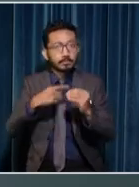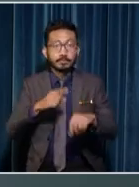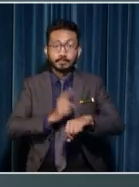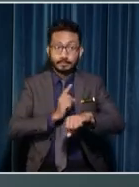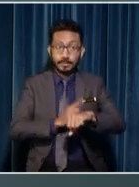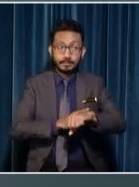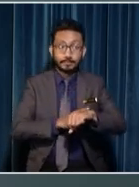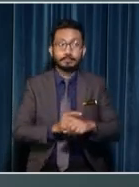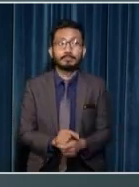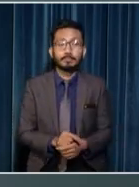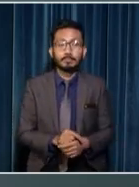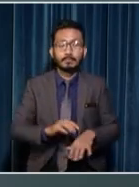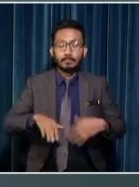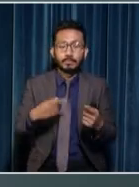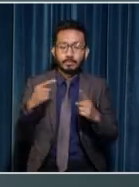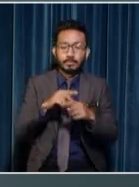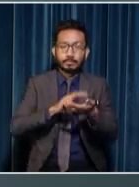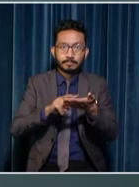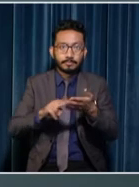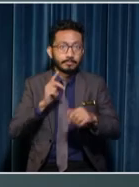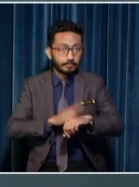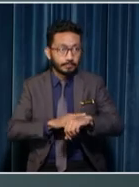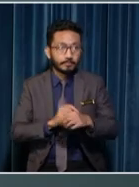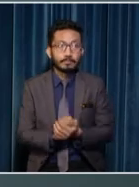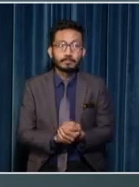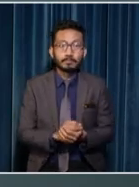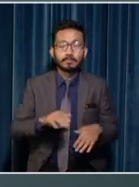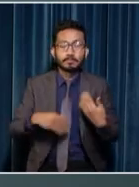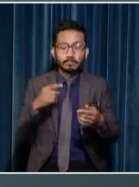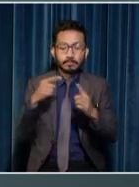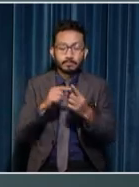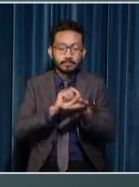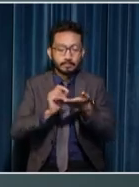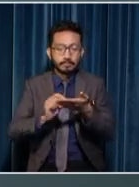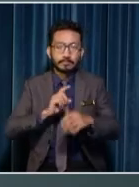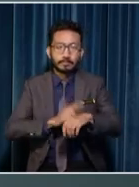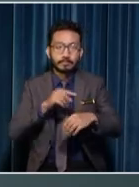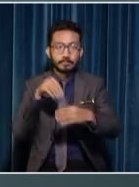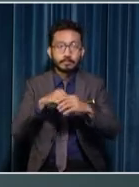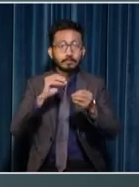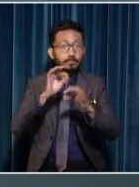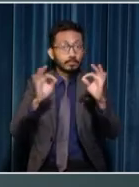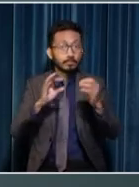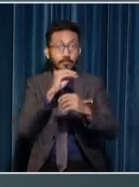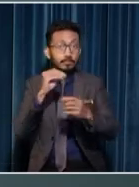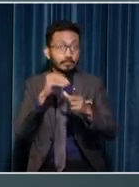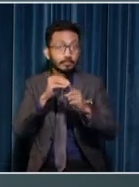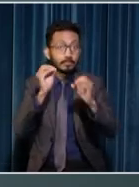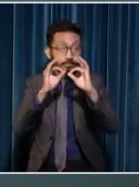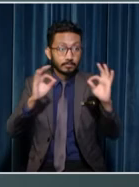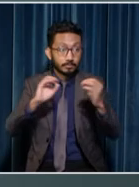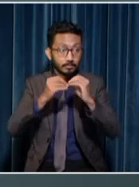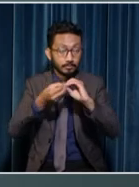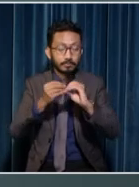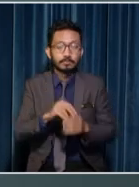about time. How to read time, how to write time in words or in